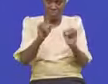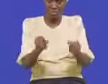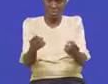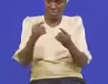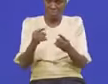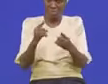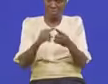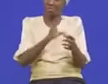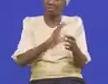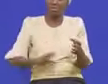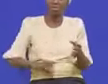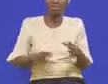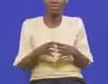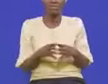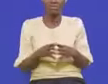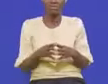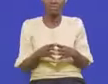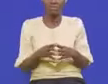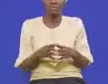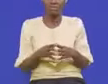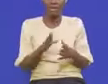Fia yara tia va Kristo gbɔ.